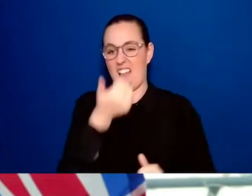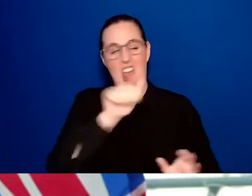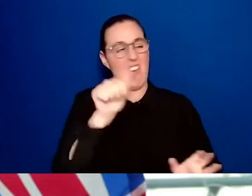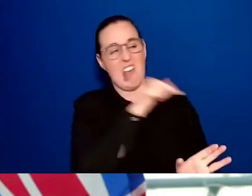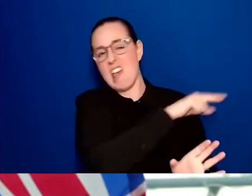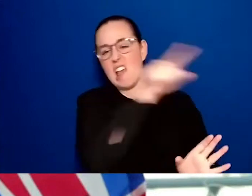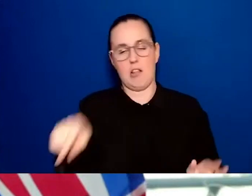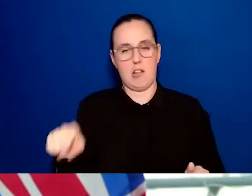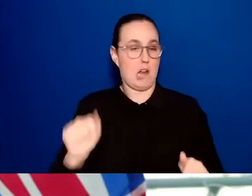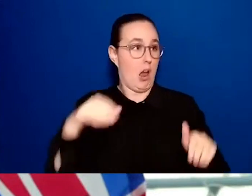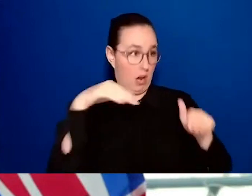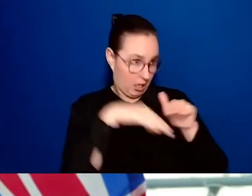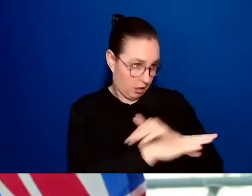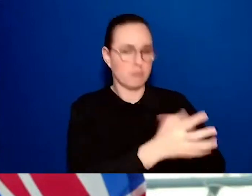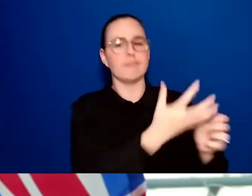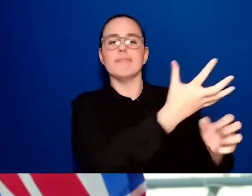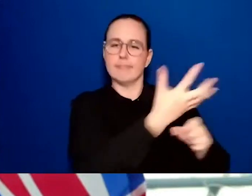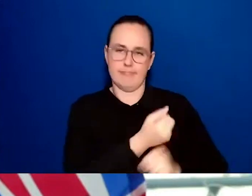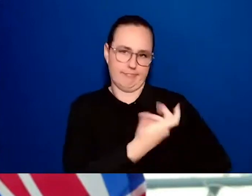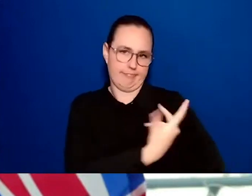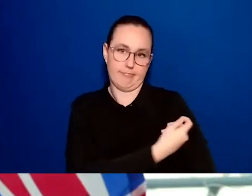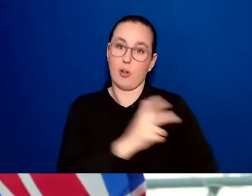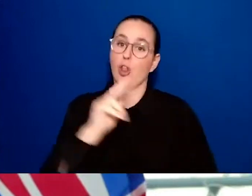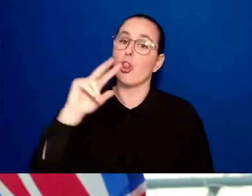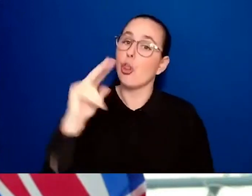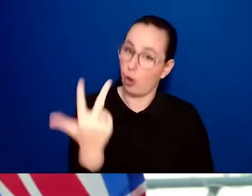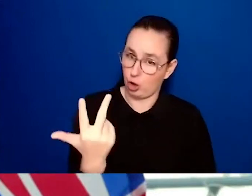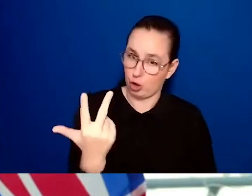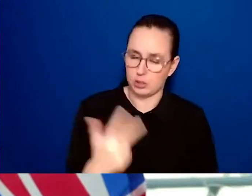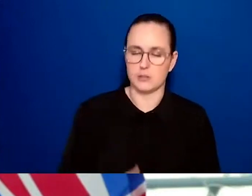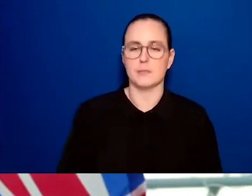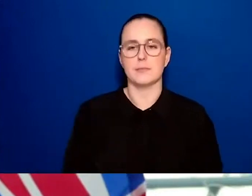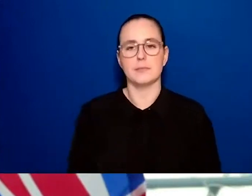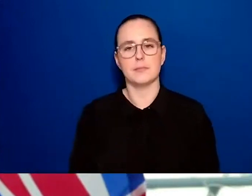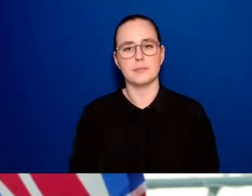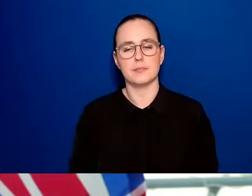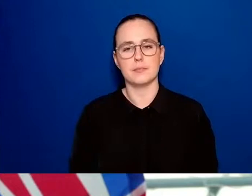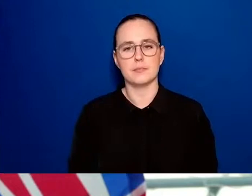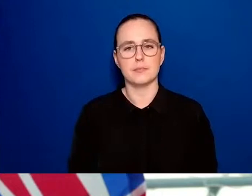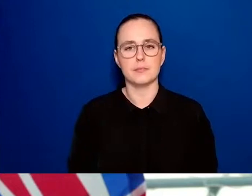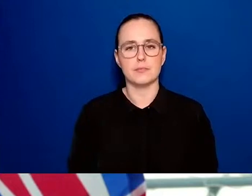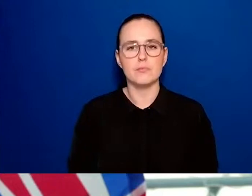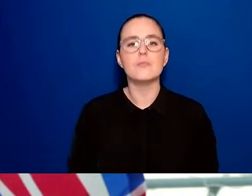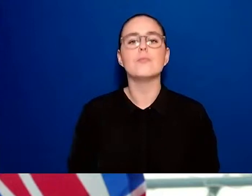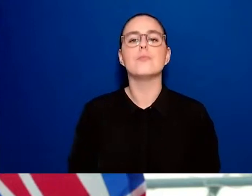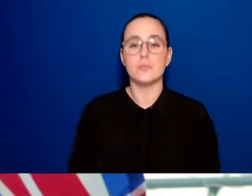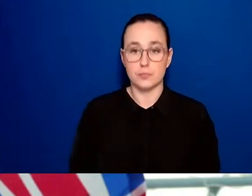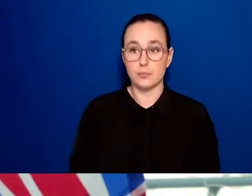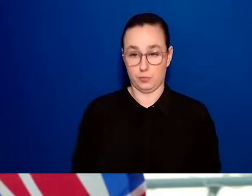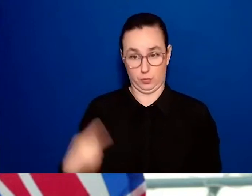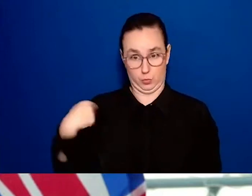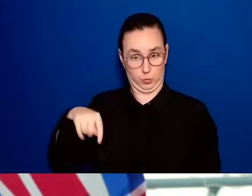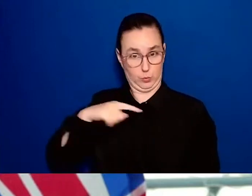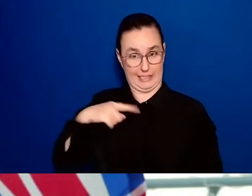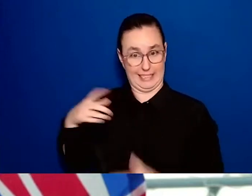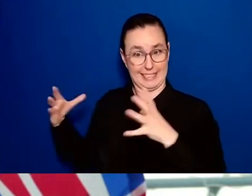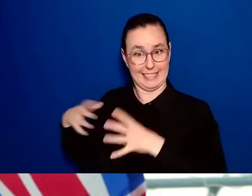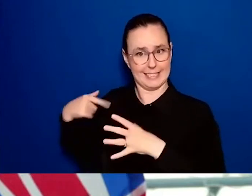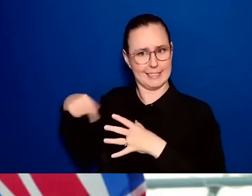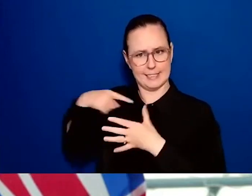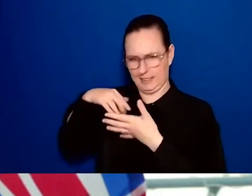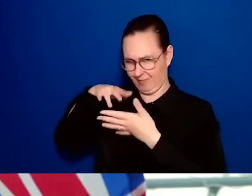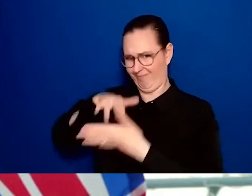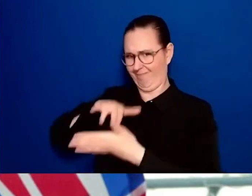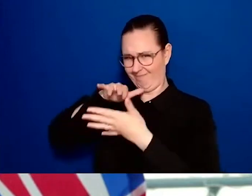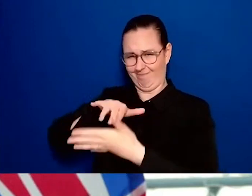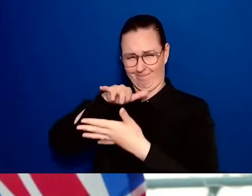The studies that show that many people in this group get no or very few antibodies even after 2 doses of vaccine,